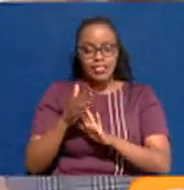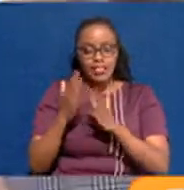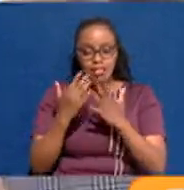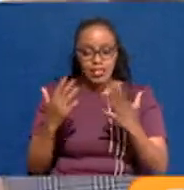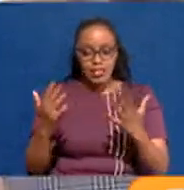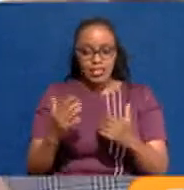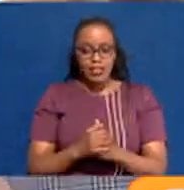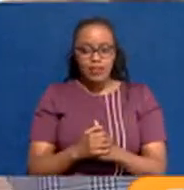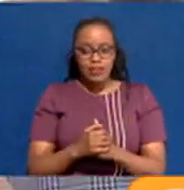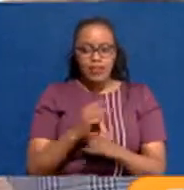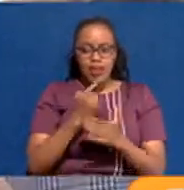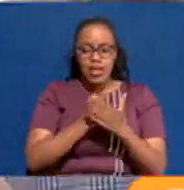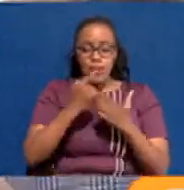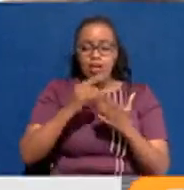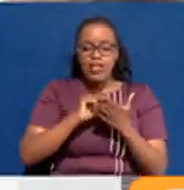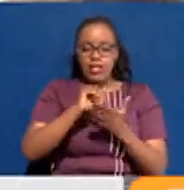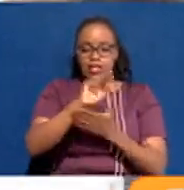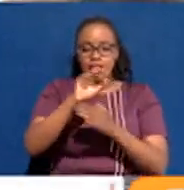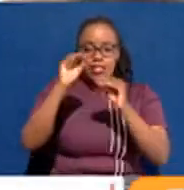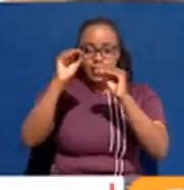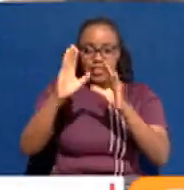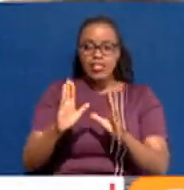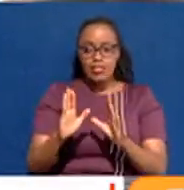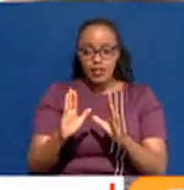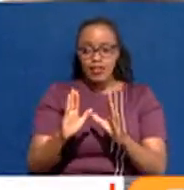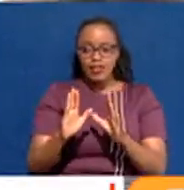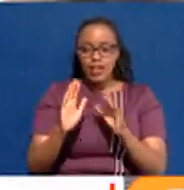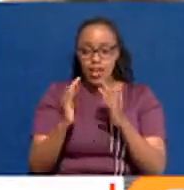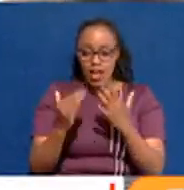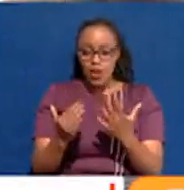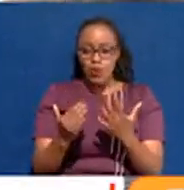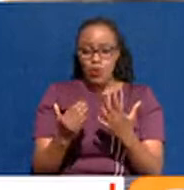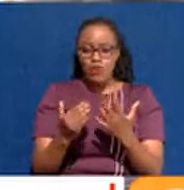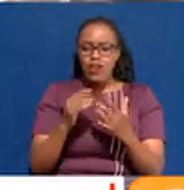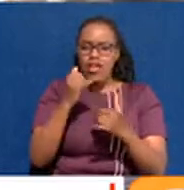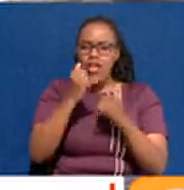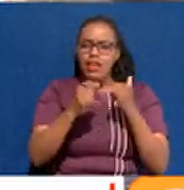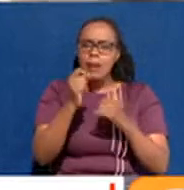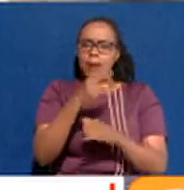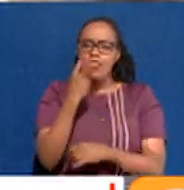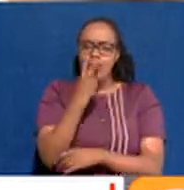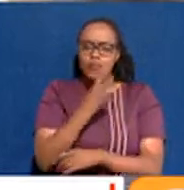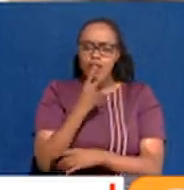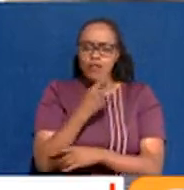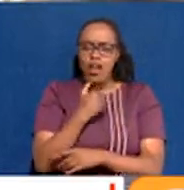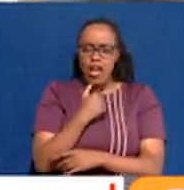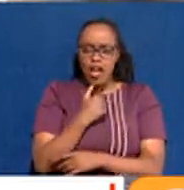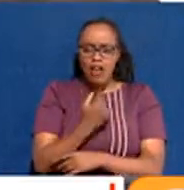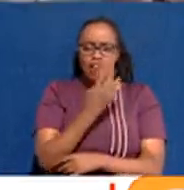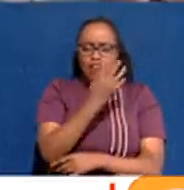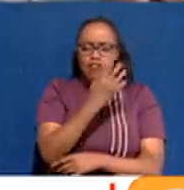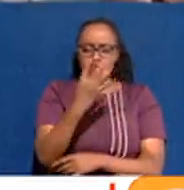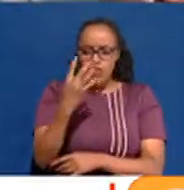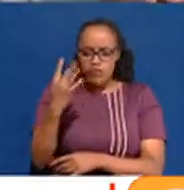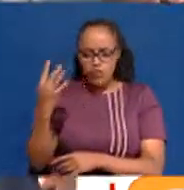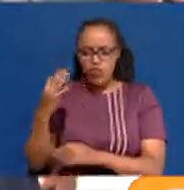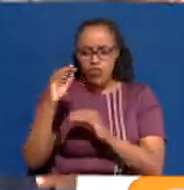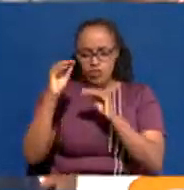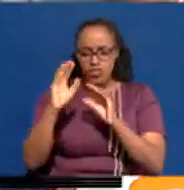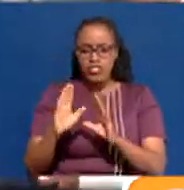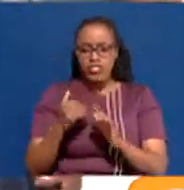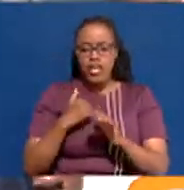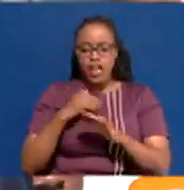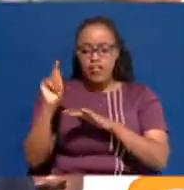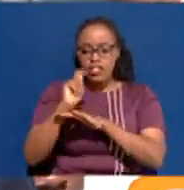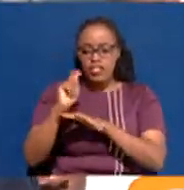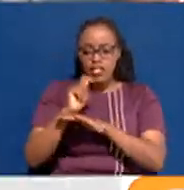next 1 week, we shall be posting teachers. By the end of February, we shall have taken stock of any shortage. We have been training